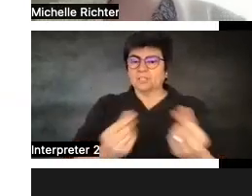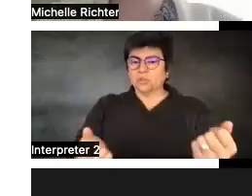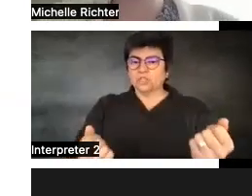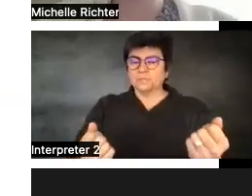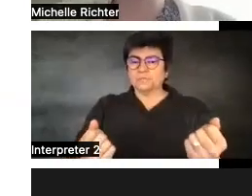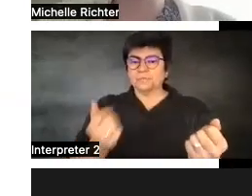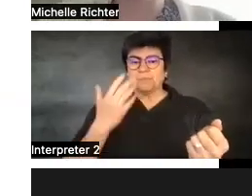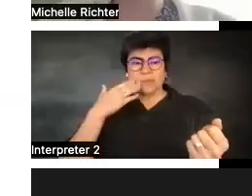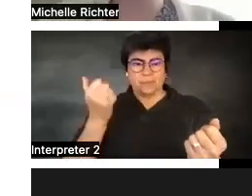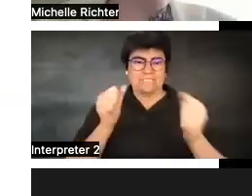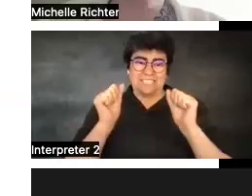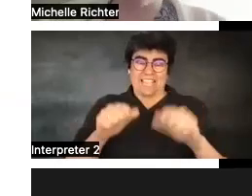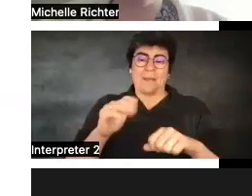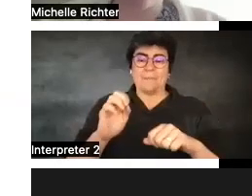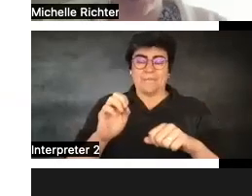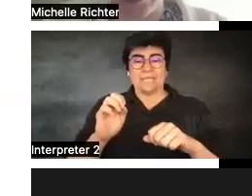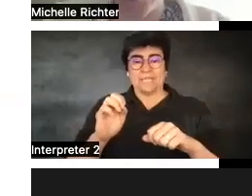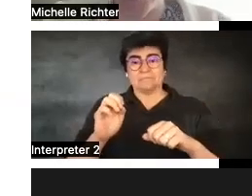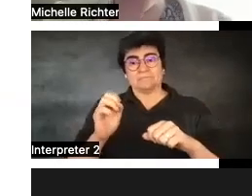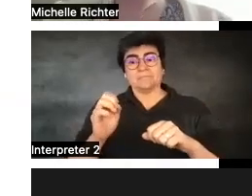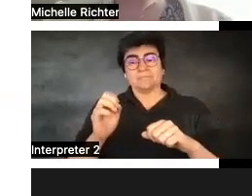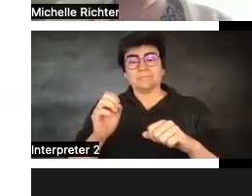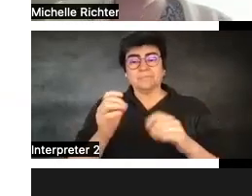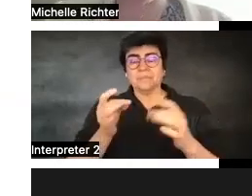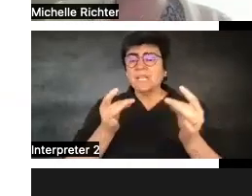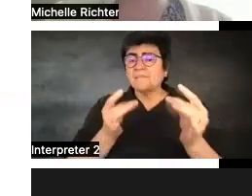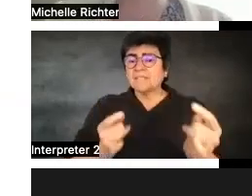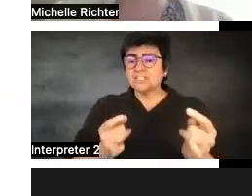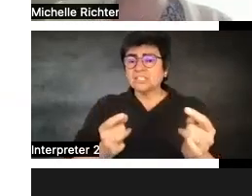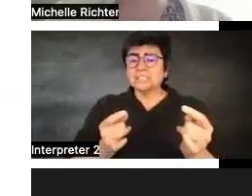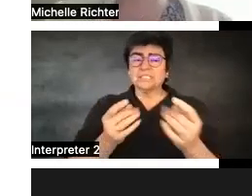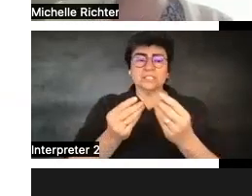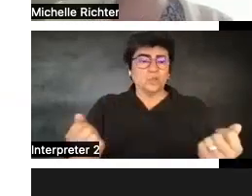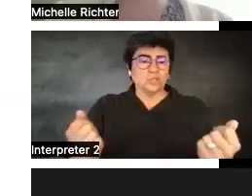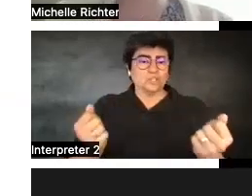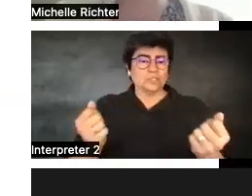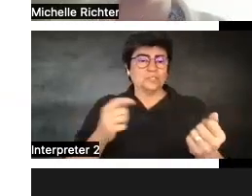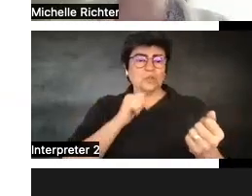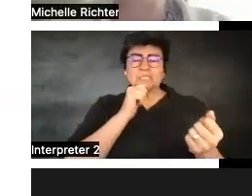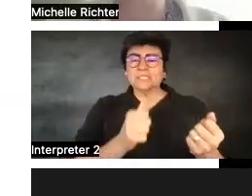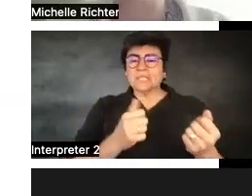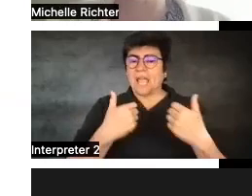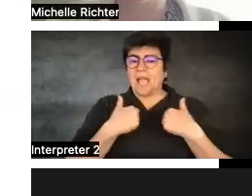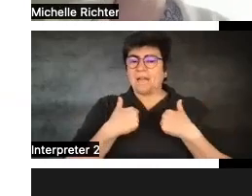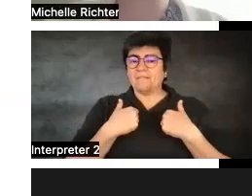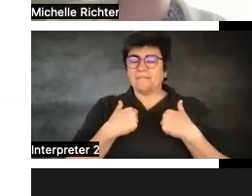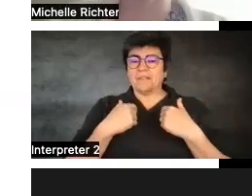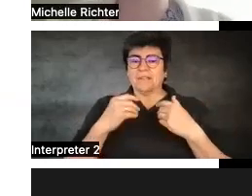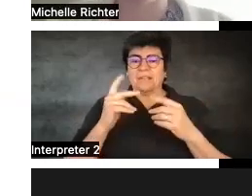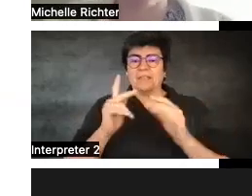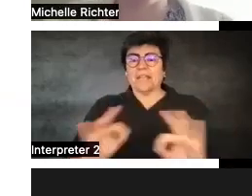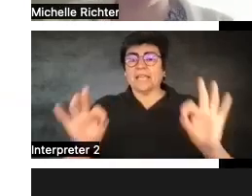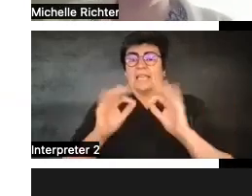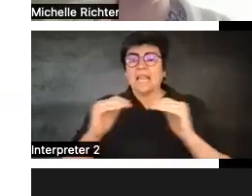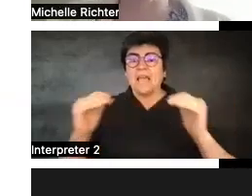it's an efficient solution, so it does not have the fee levels that